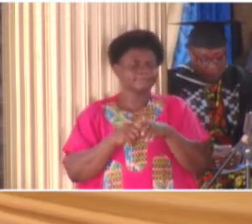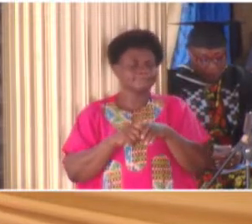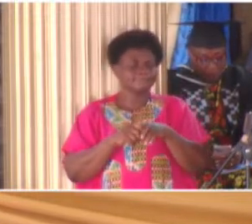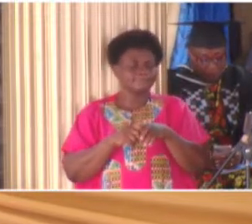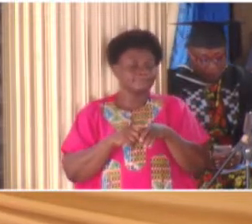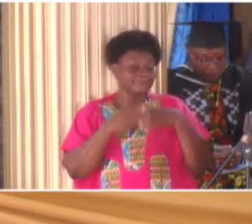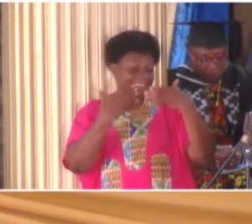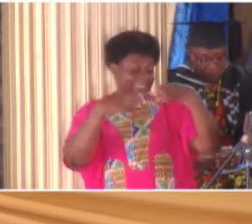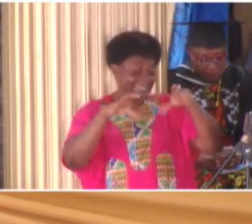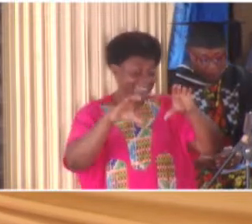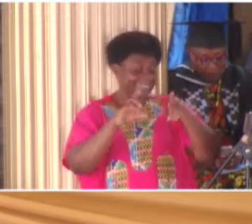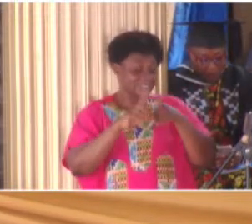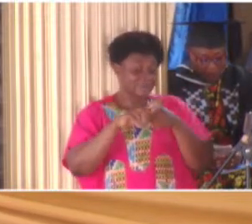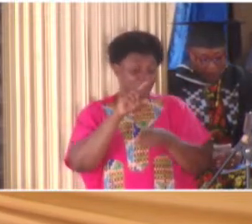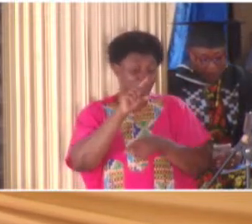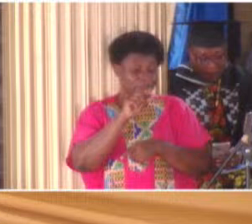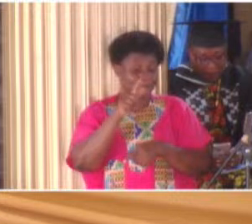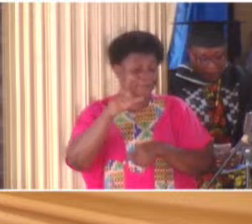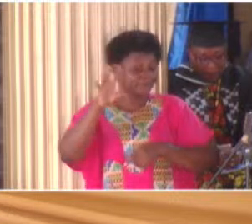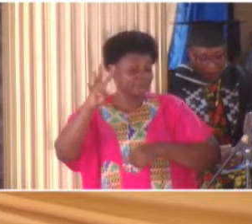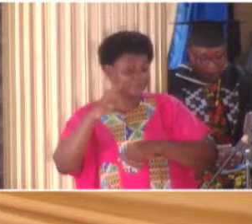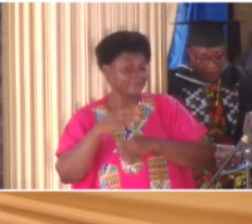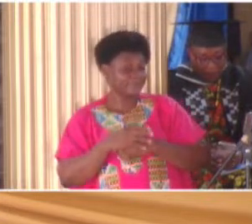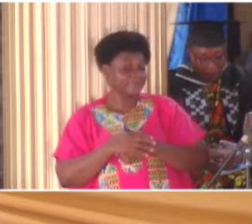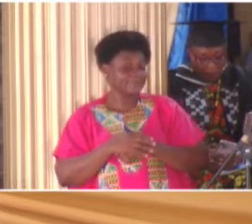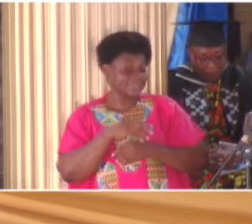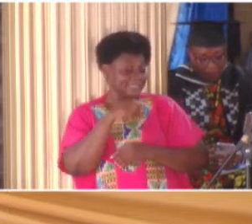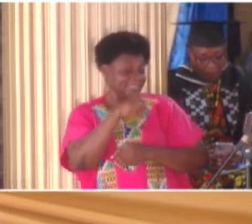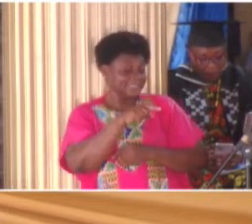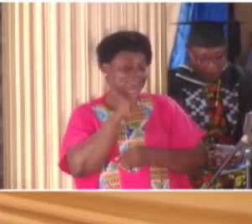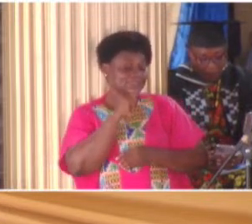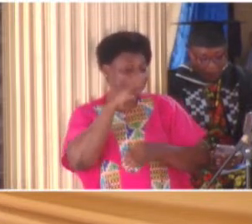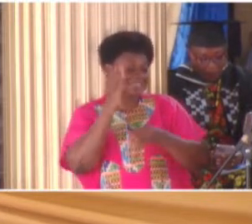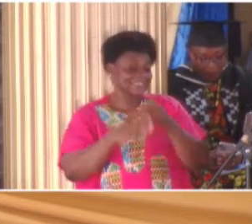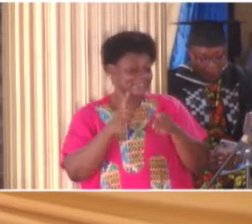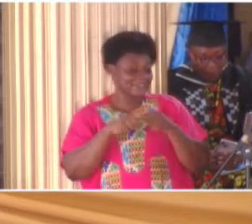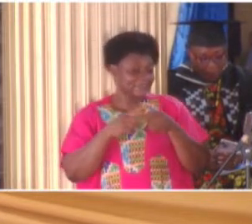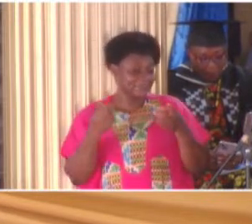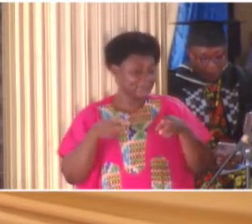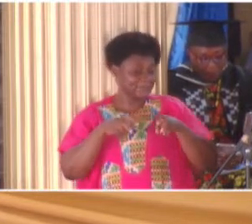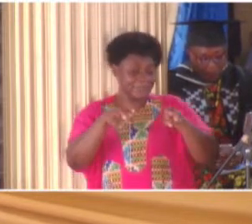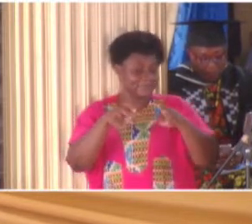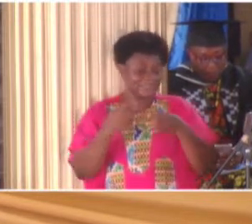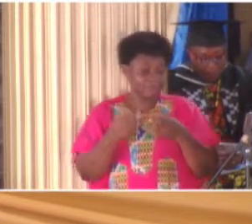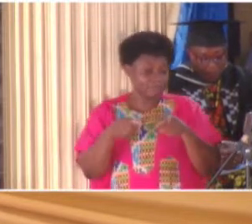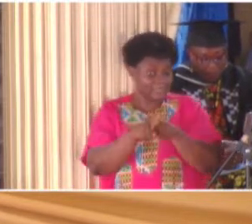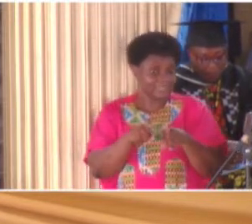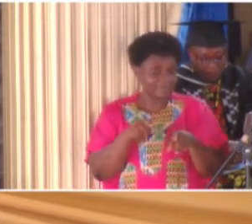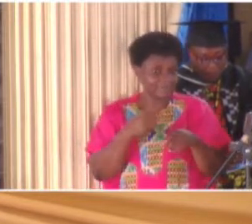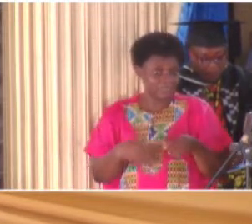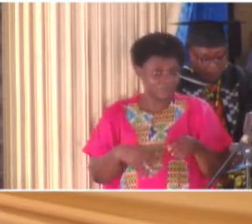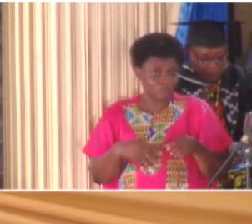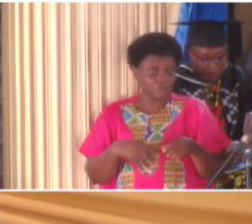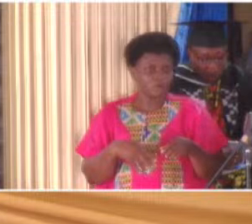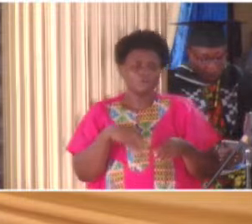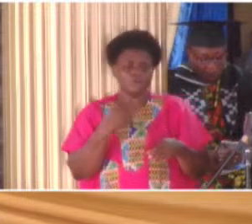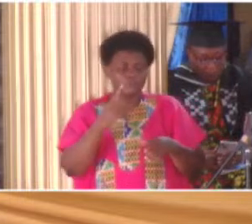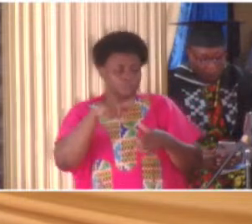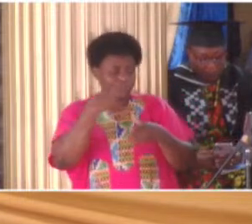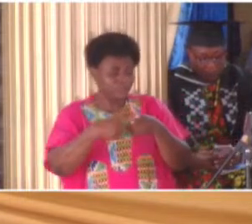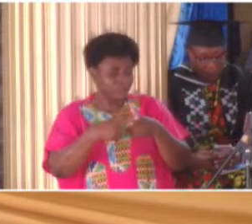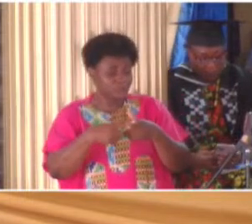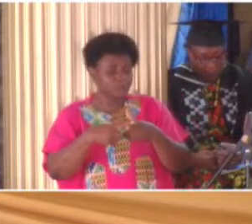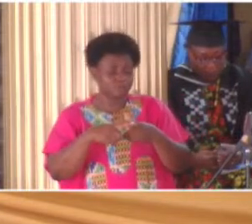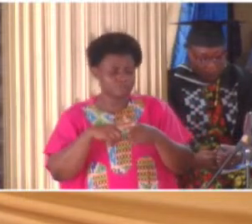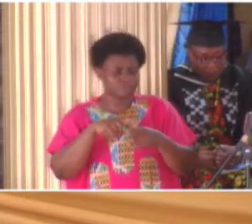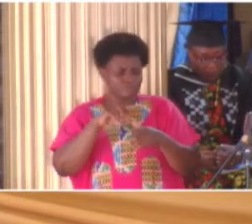Class of 2024, this is not the end for our journey, but a pause before the next chapter